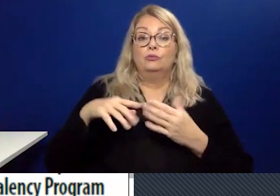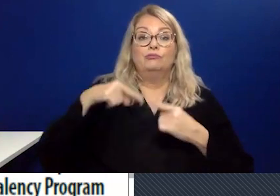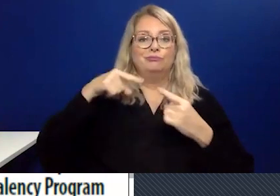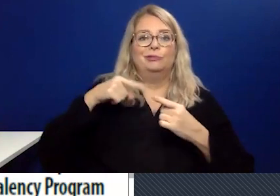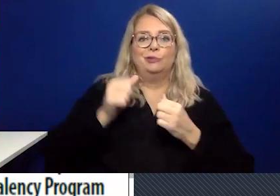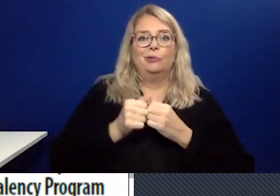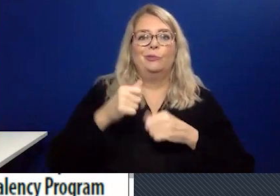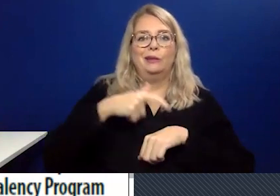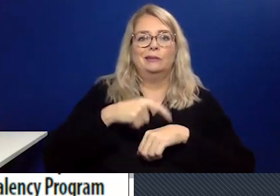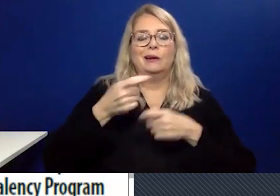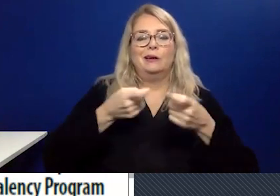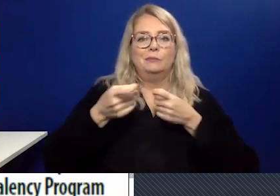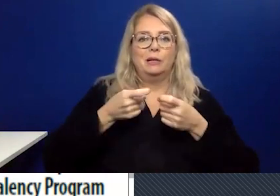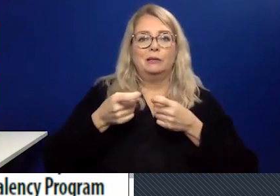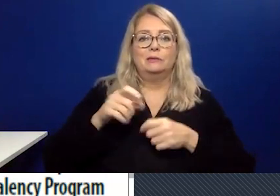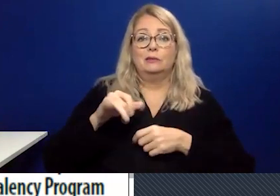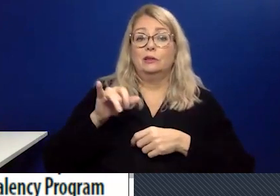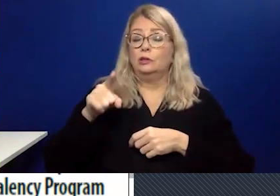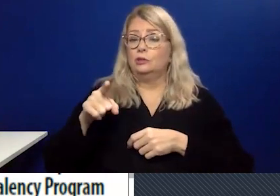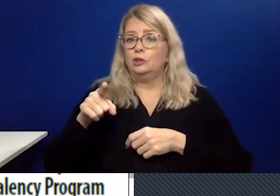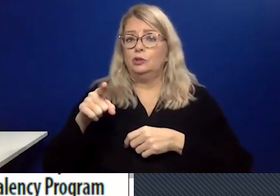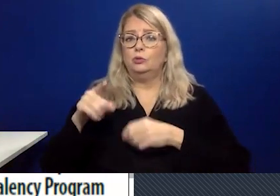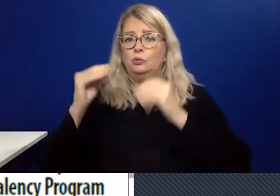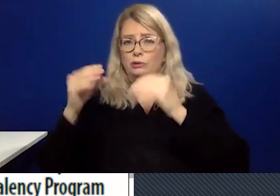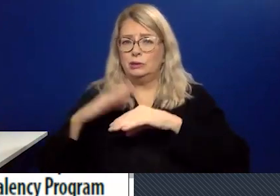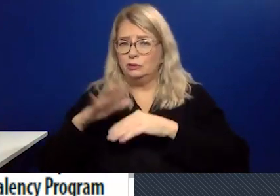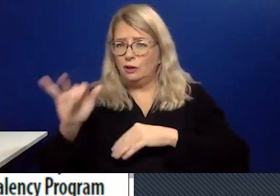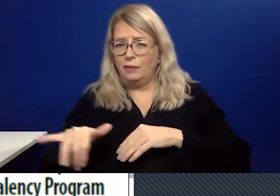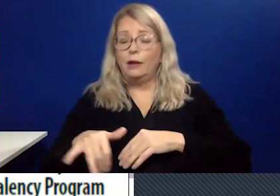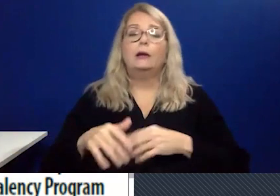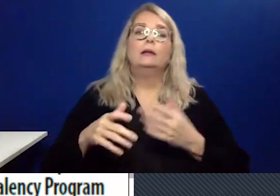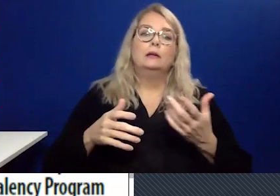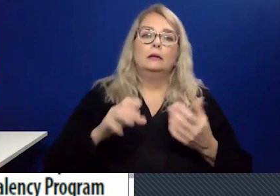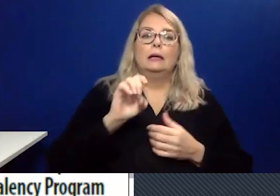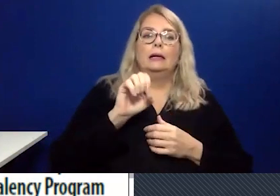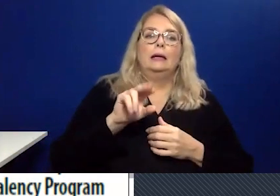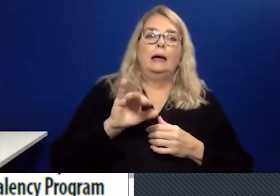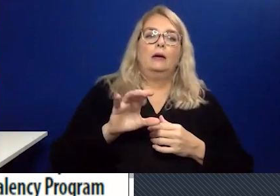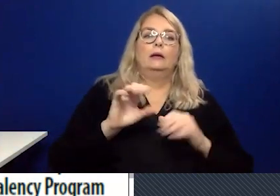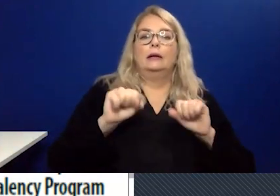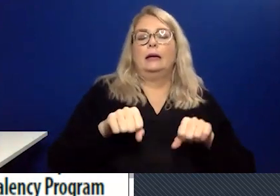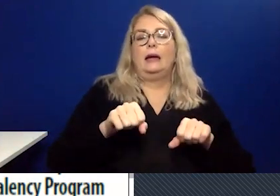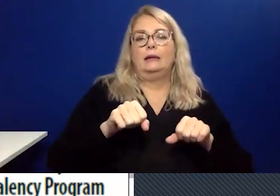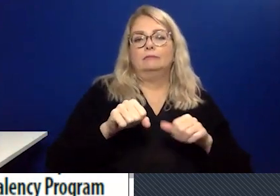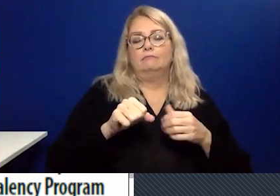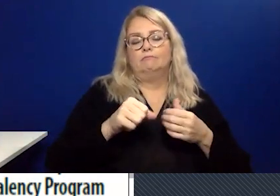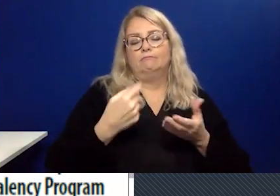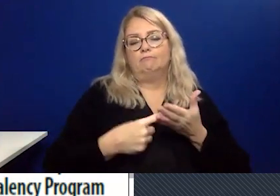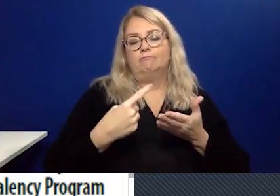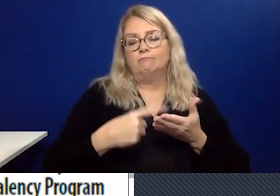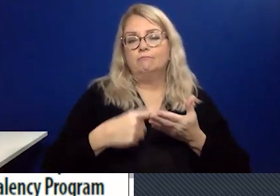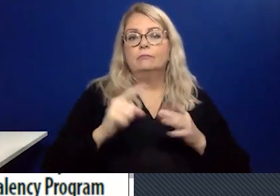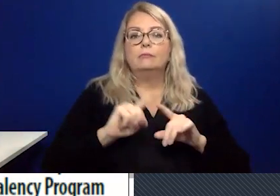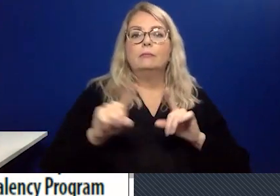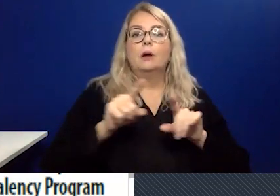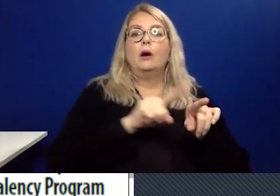that a topic that's addressed with your students? It's and Eric can speak to this individually when they speak with students, but we